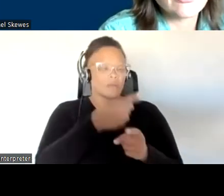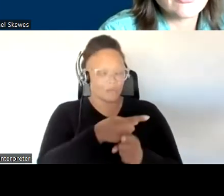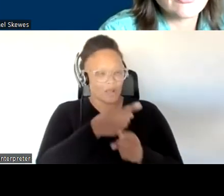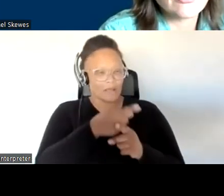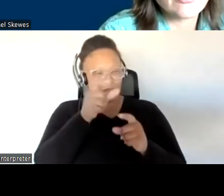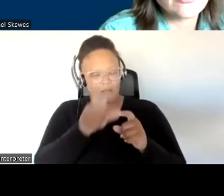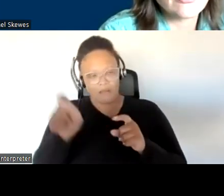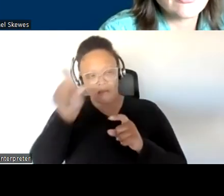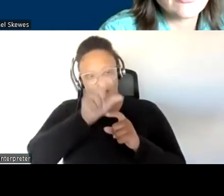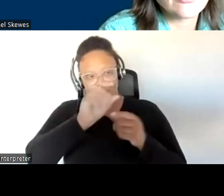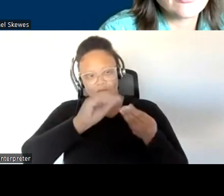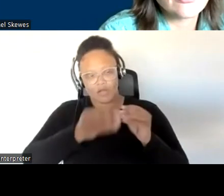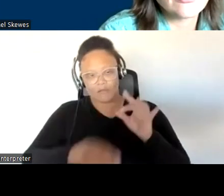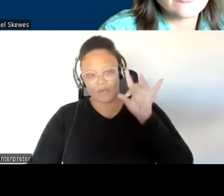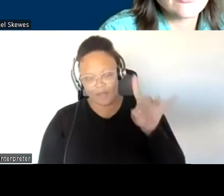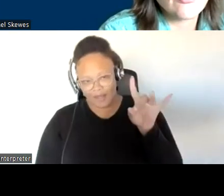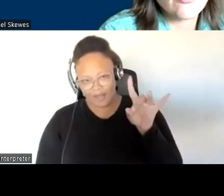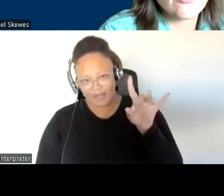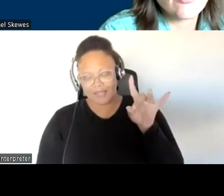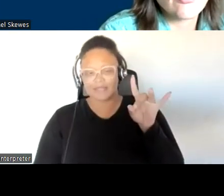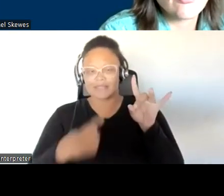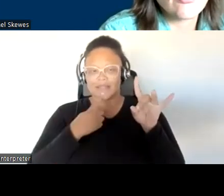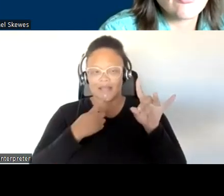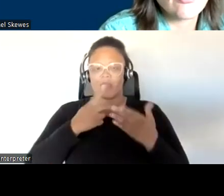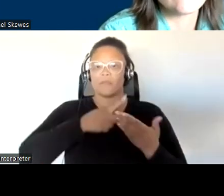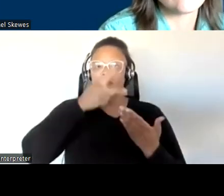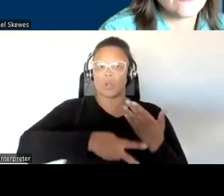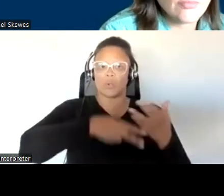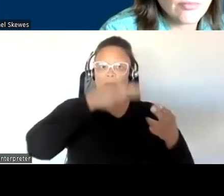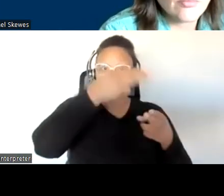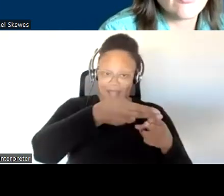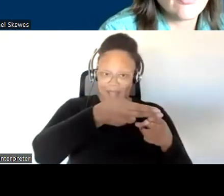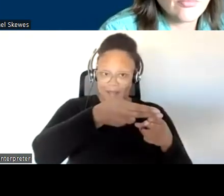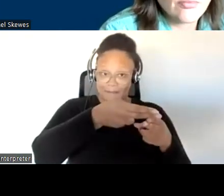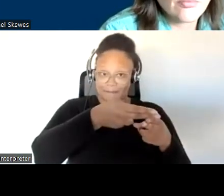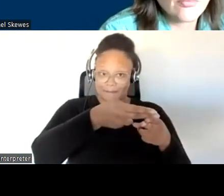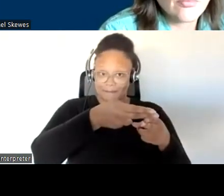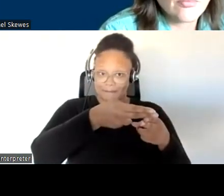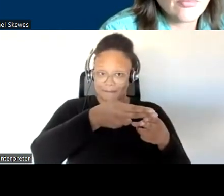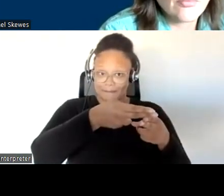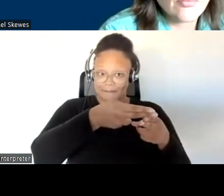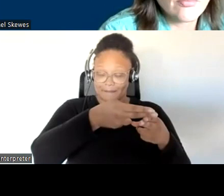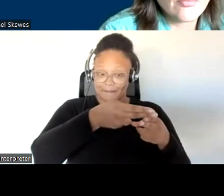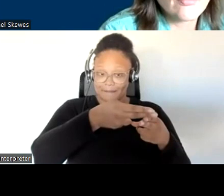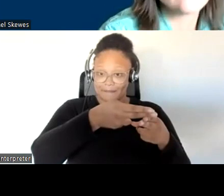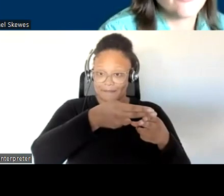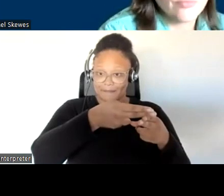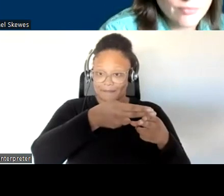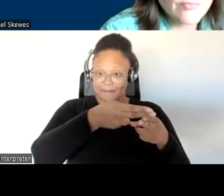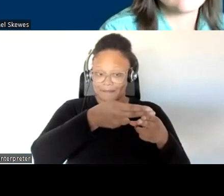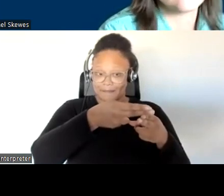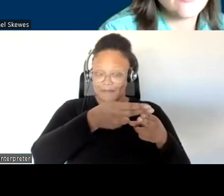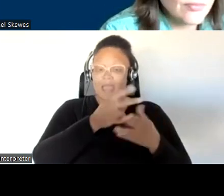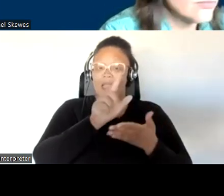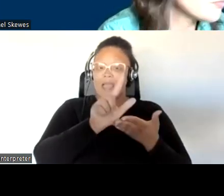question on number 8 has childcare program name, if any. That would be the same name as our legal.